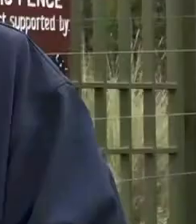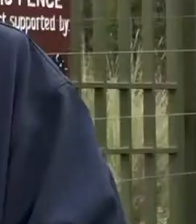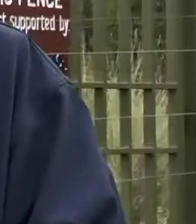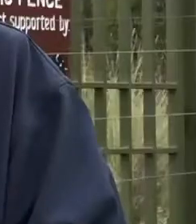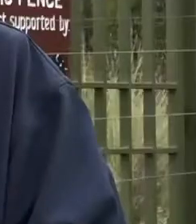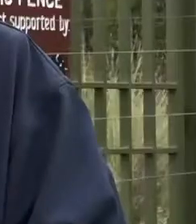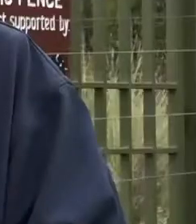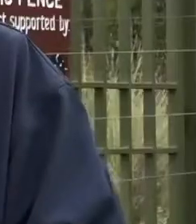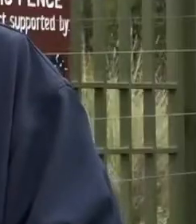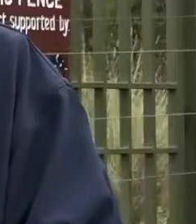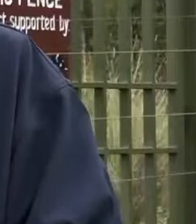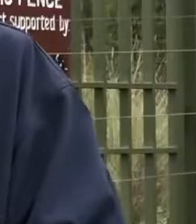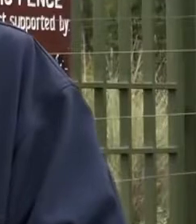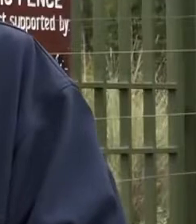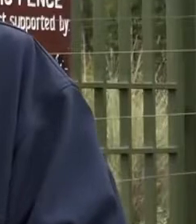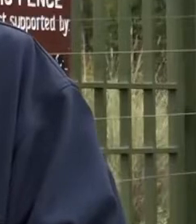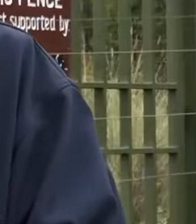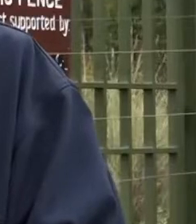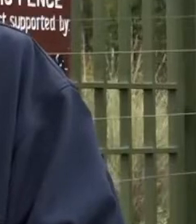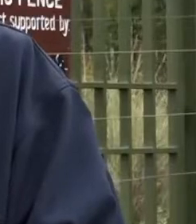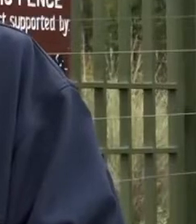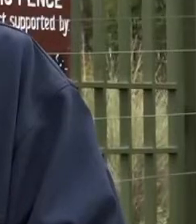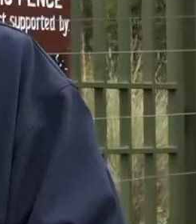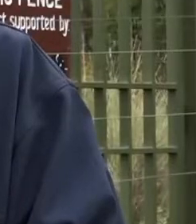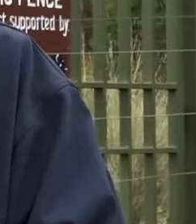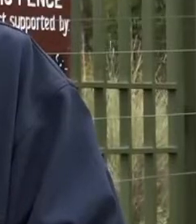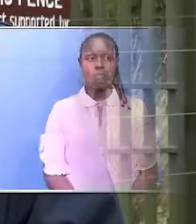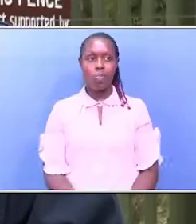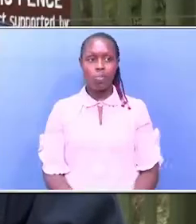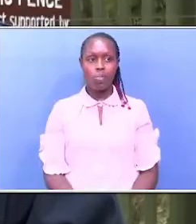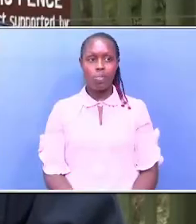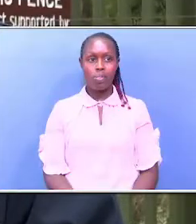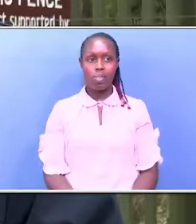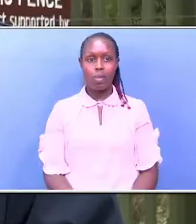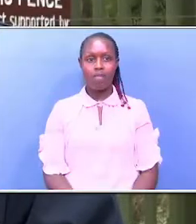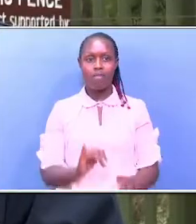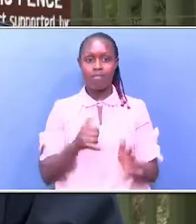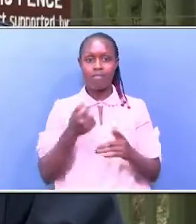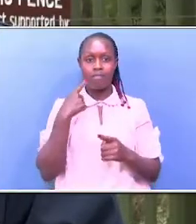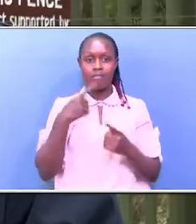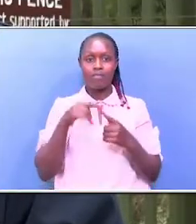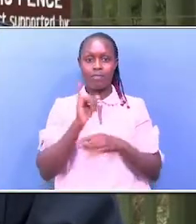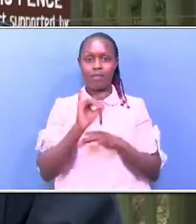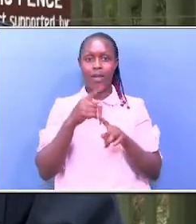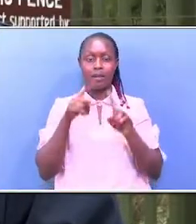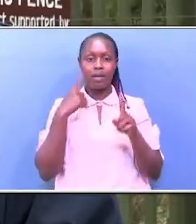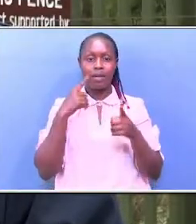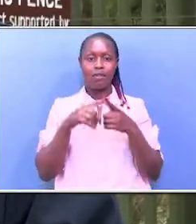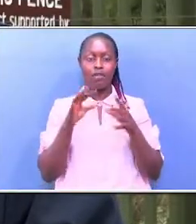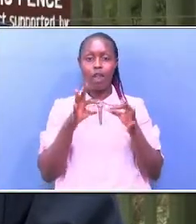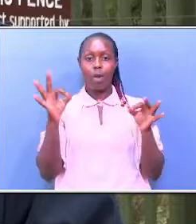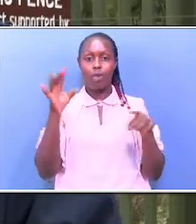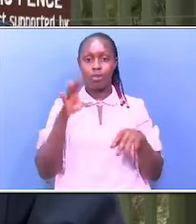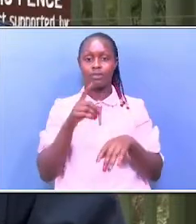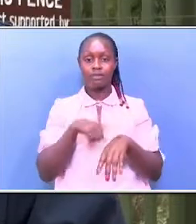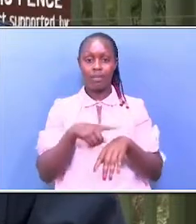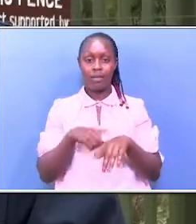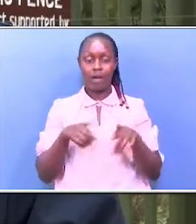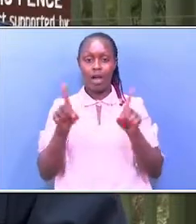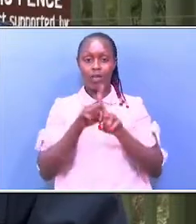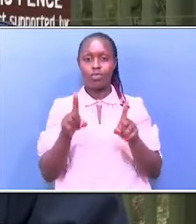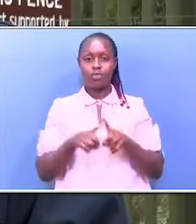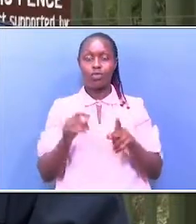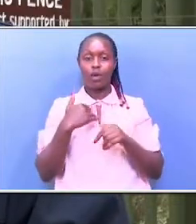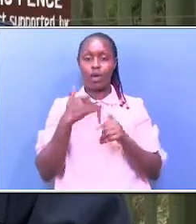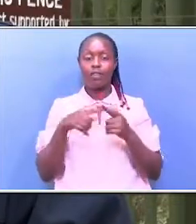those images. What we have built here in the Aberdares is not just for a short-term period, it's actually for the very long term. And more